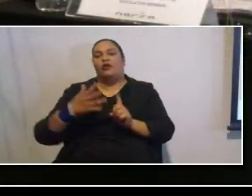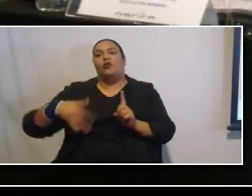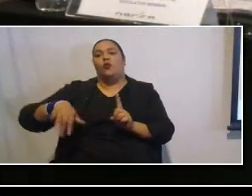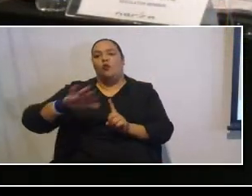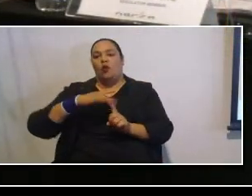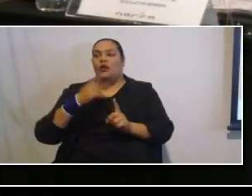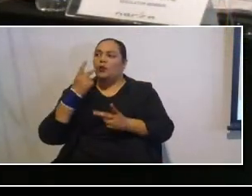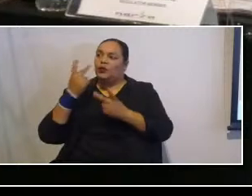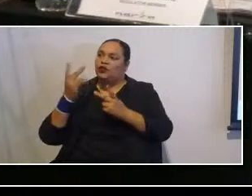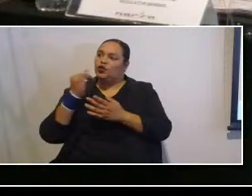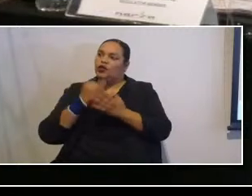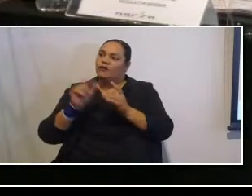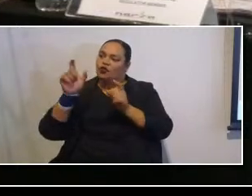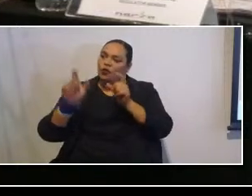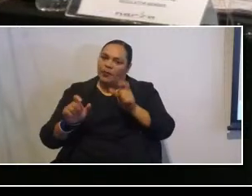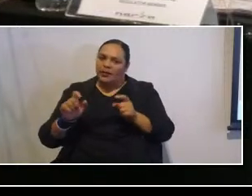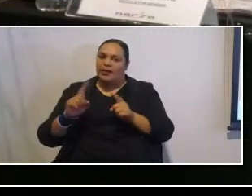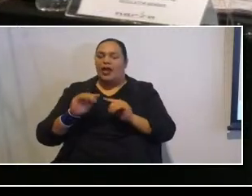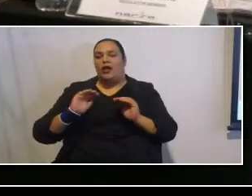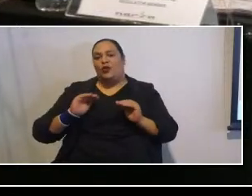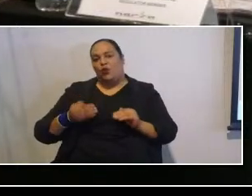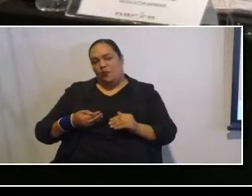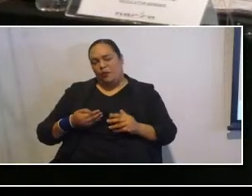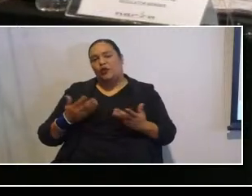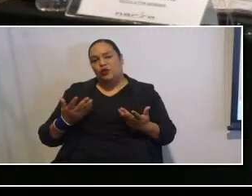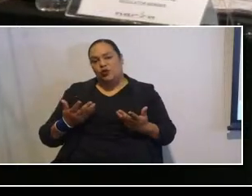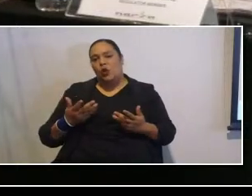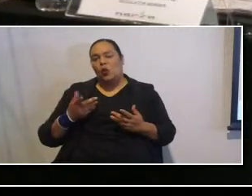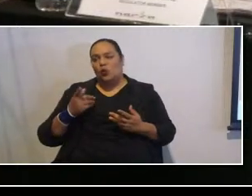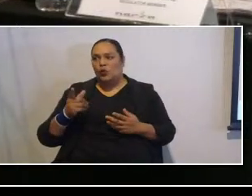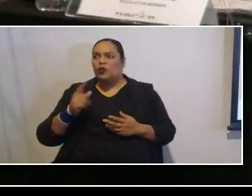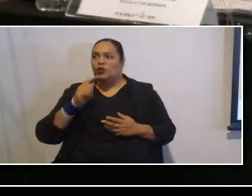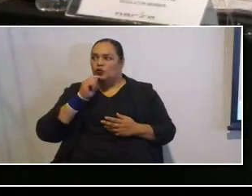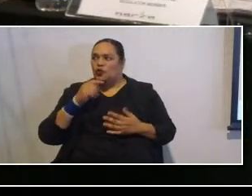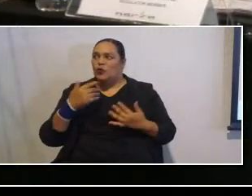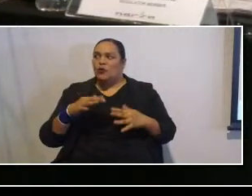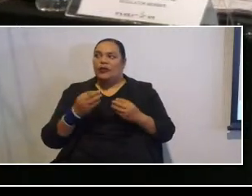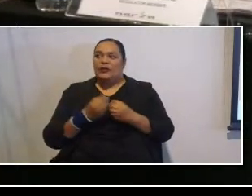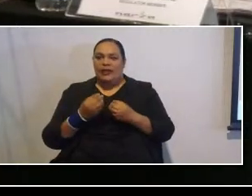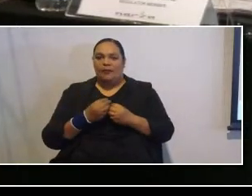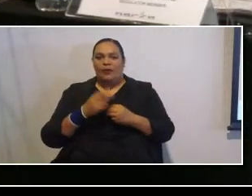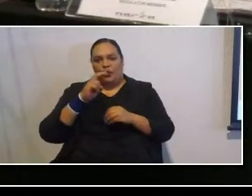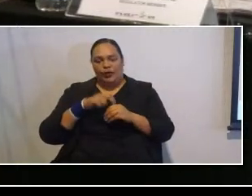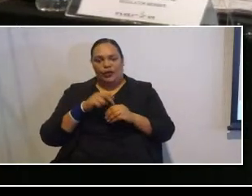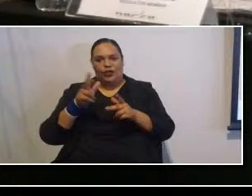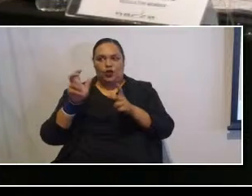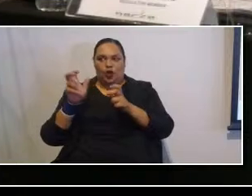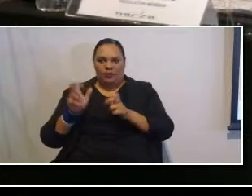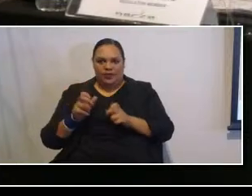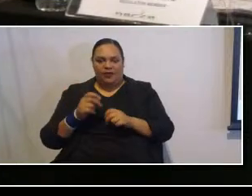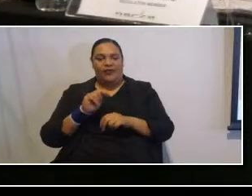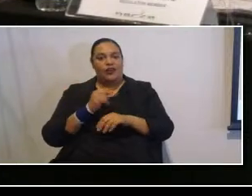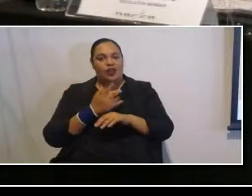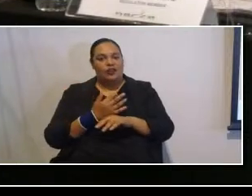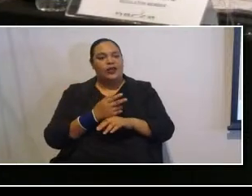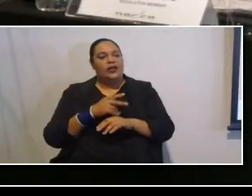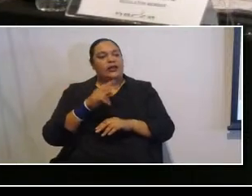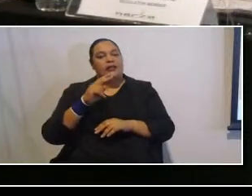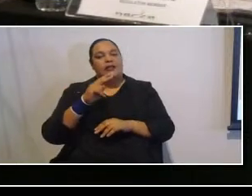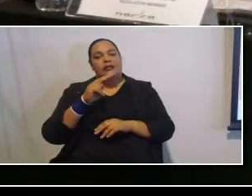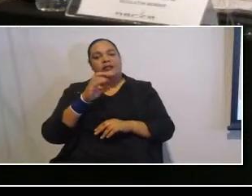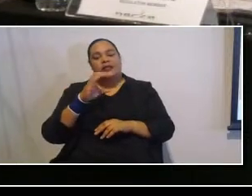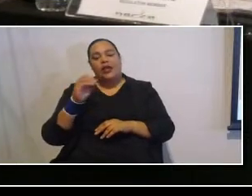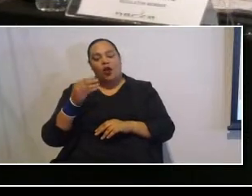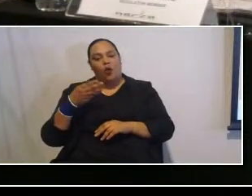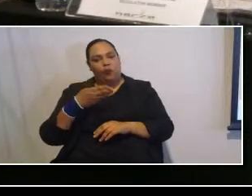look at you as an individual, and also women. So it's something that we need to observe at NERSA. The CEO is here looking